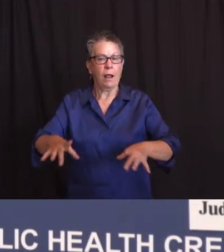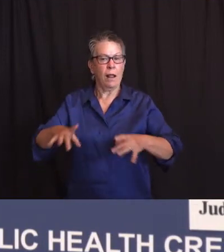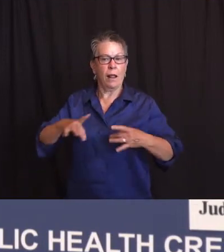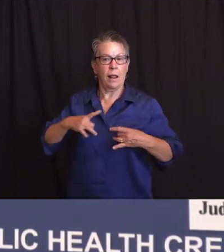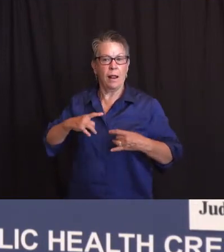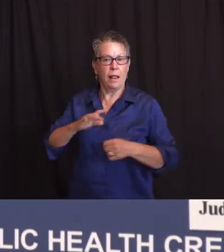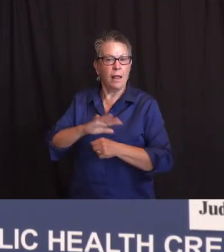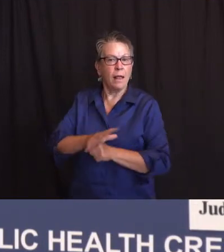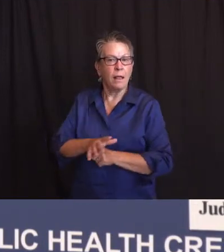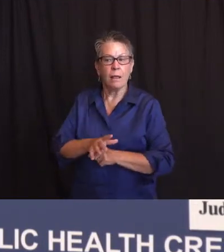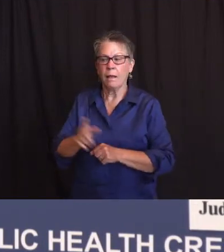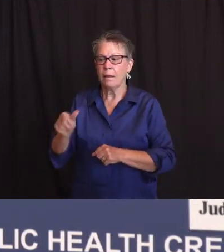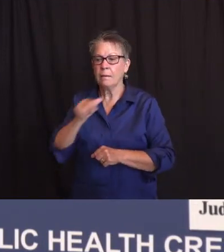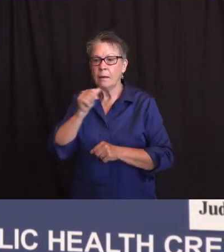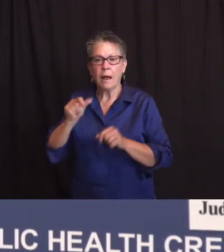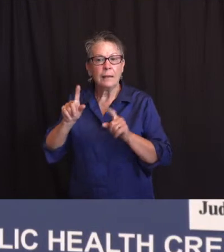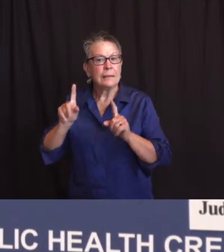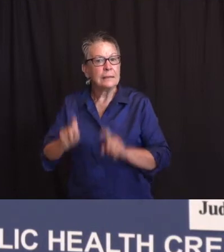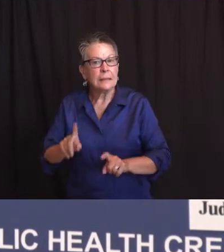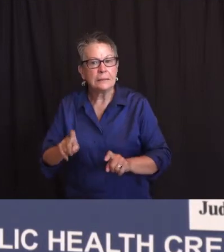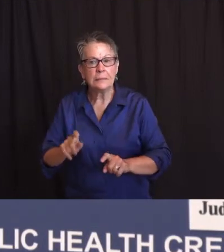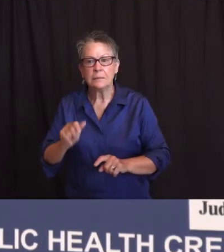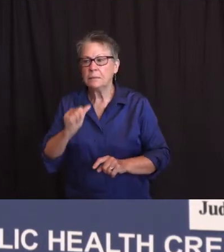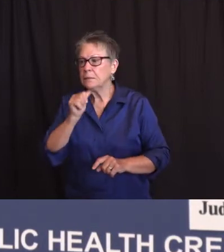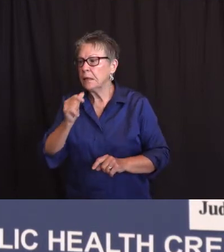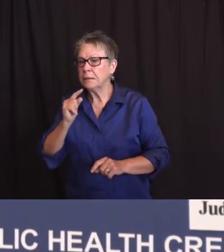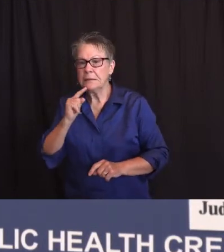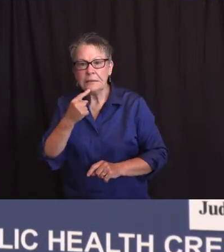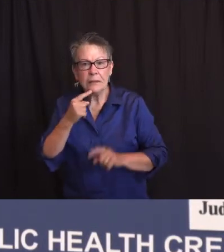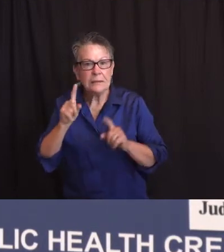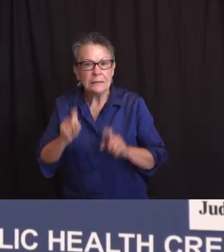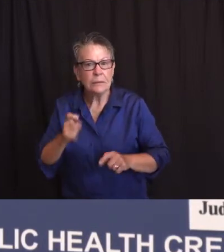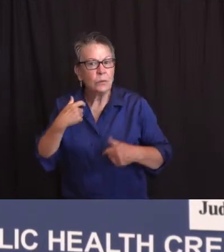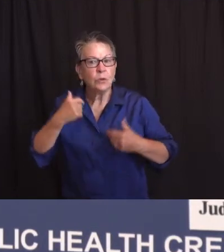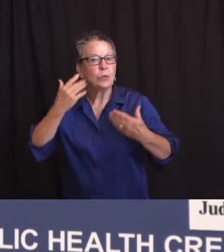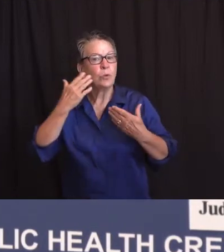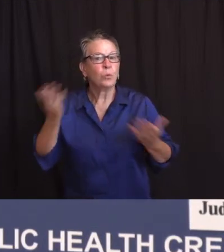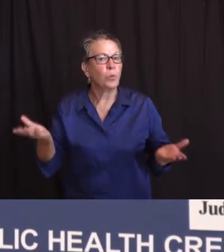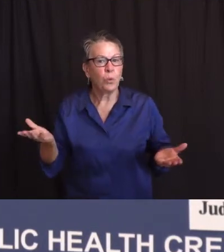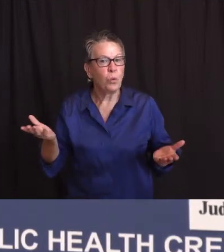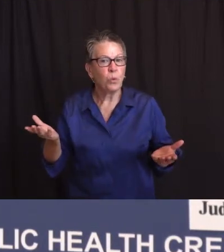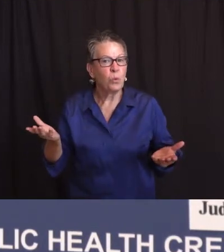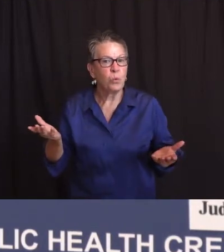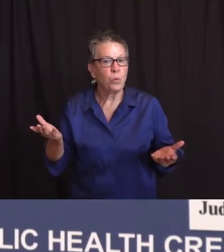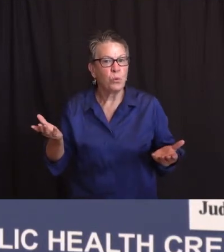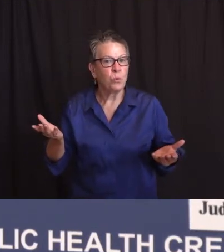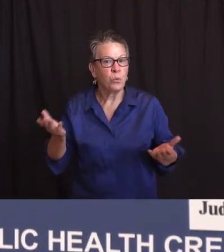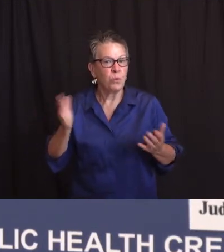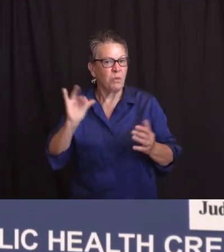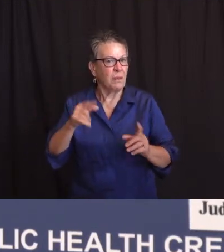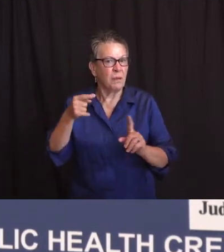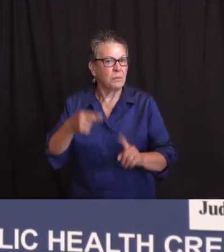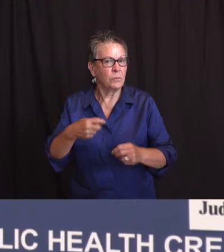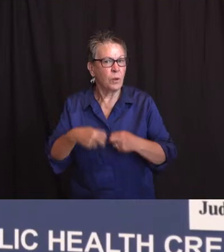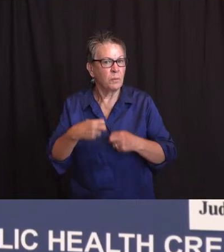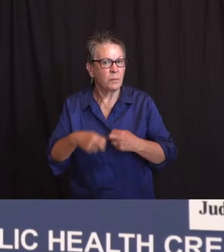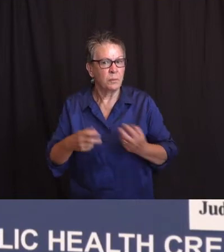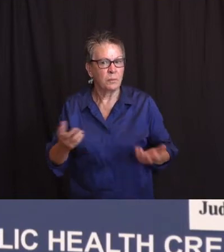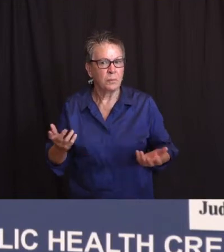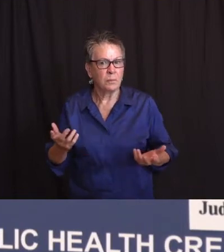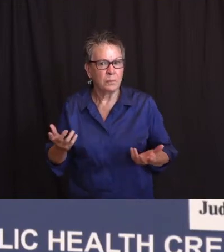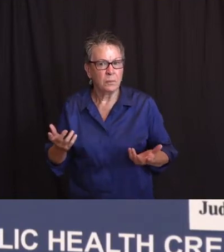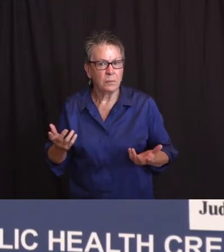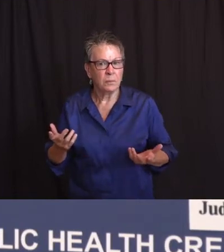don't know about them. So that is the very good news when it comes to children. When it comes to children